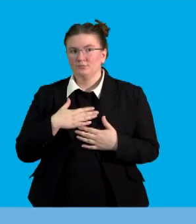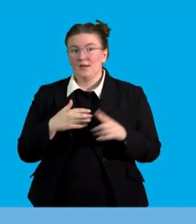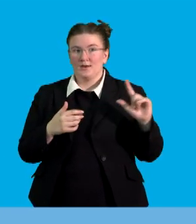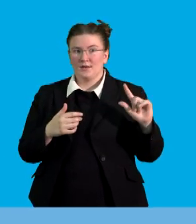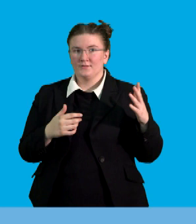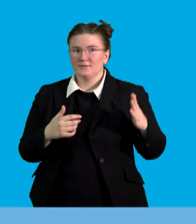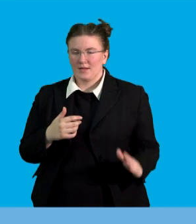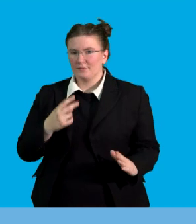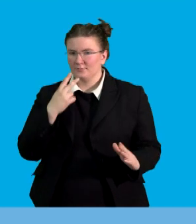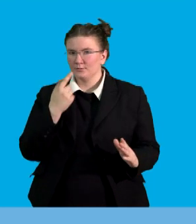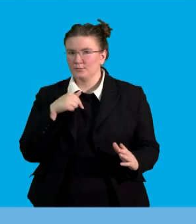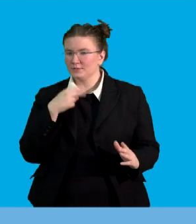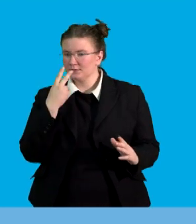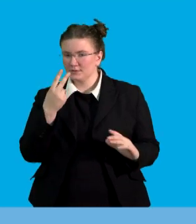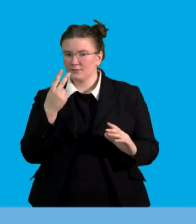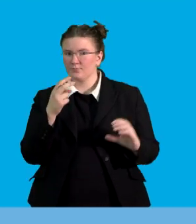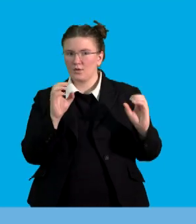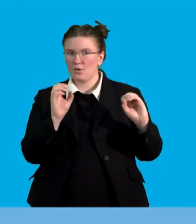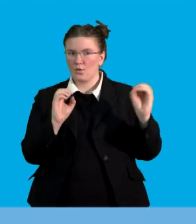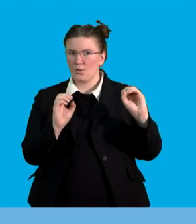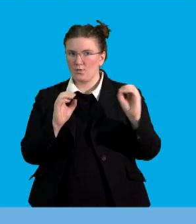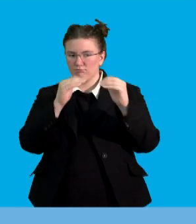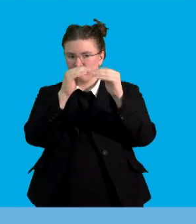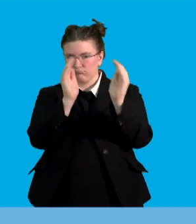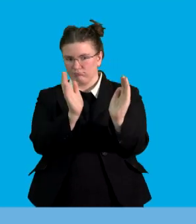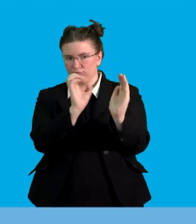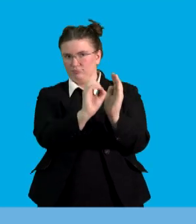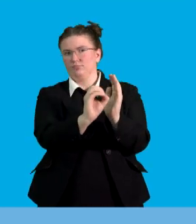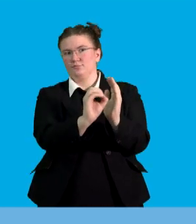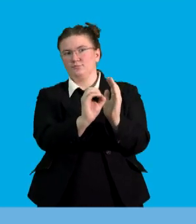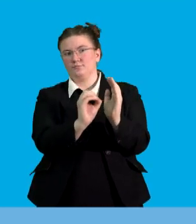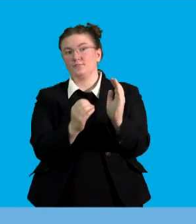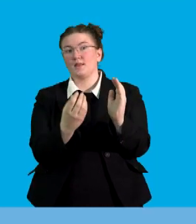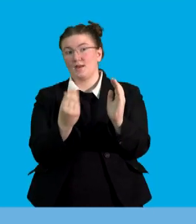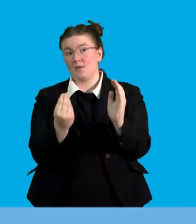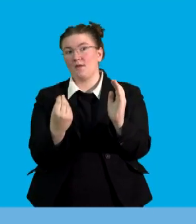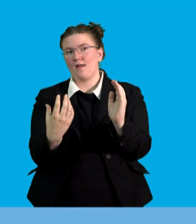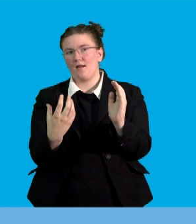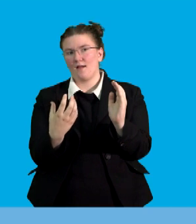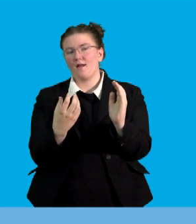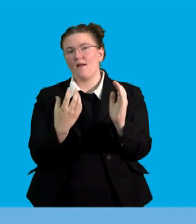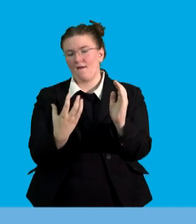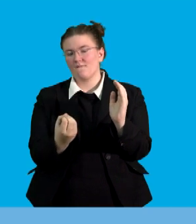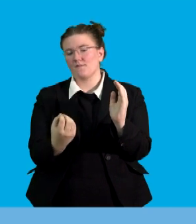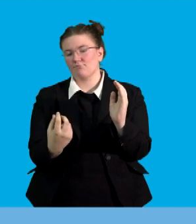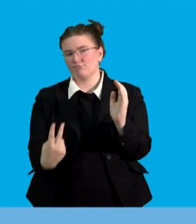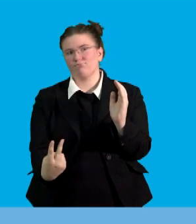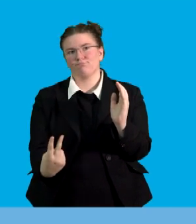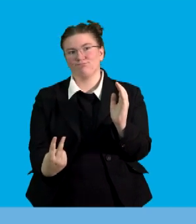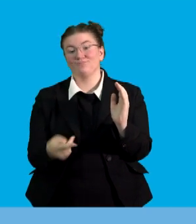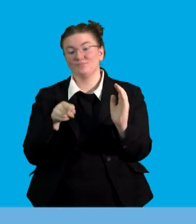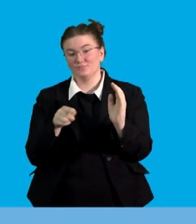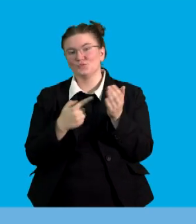side? So we're seeing that the oxygen is inside the bracket. Now that bracket has that number there, which is known as a subscript. Now